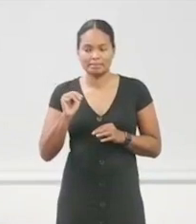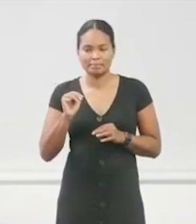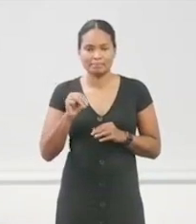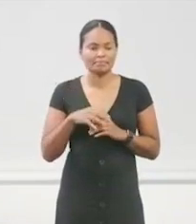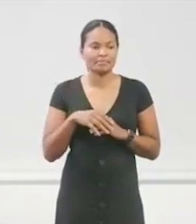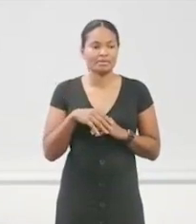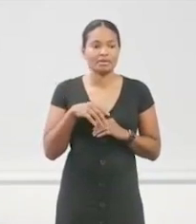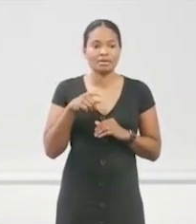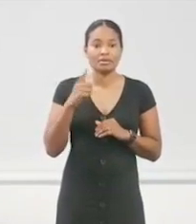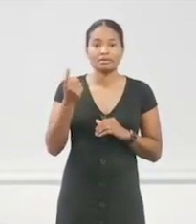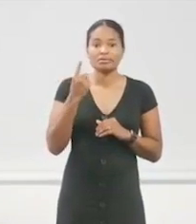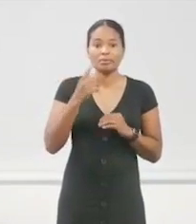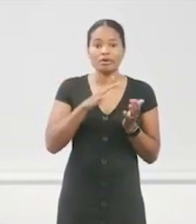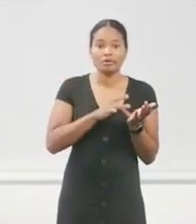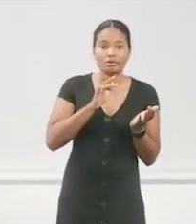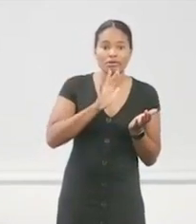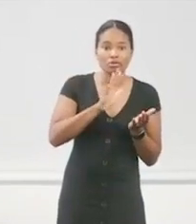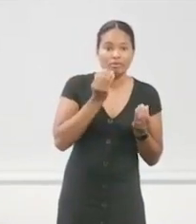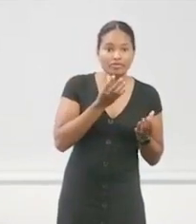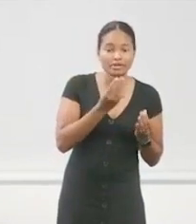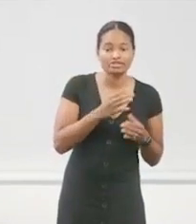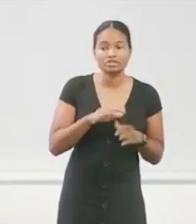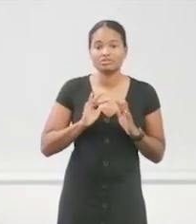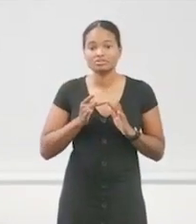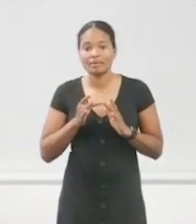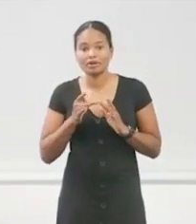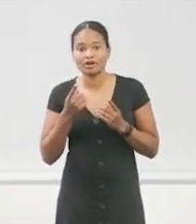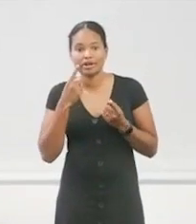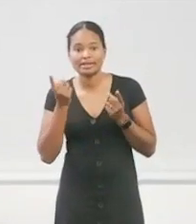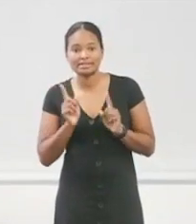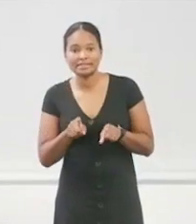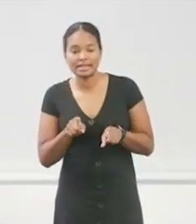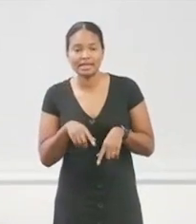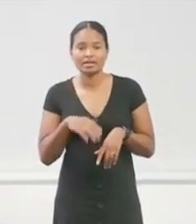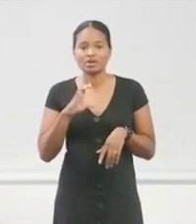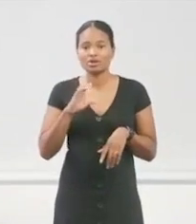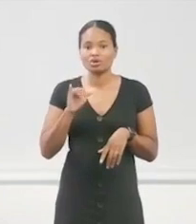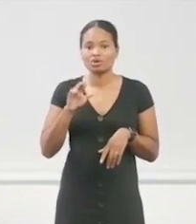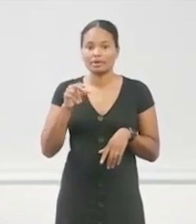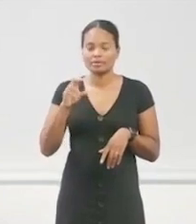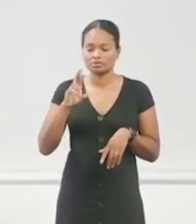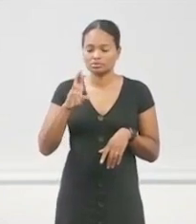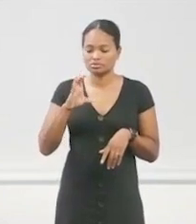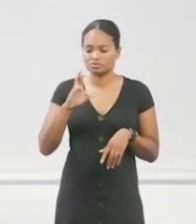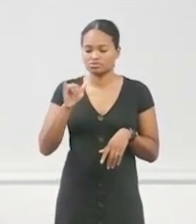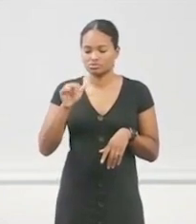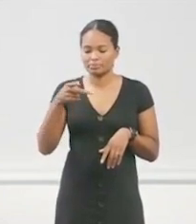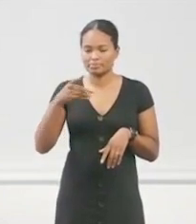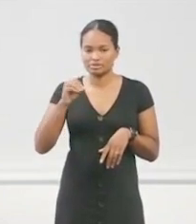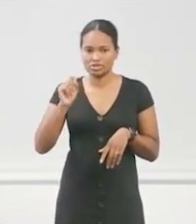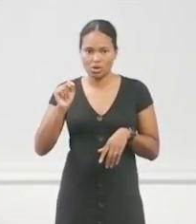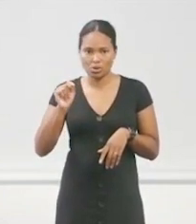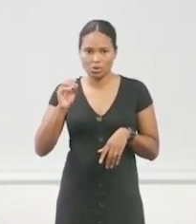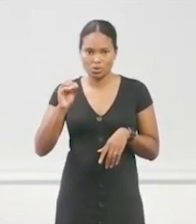victim of a cyber incident, maybe an investment fraud or a scam, cryptocurrency scam, something like that, romance scams